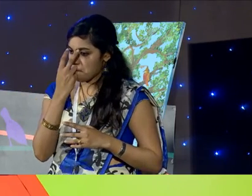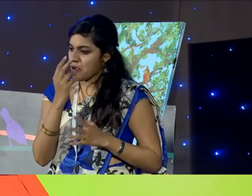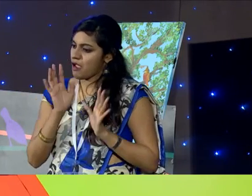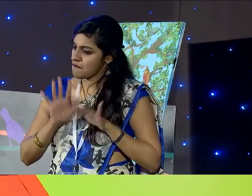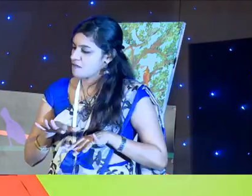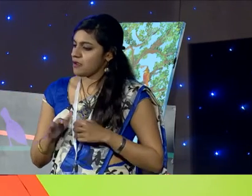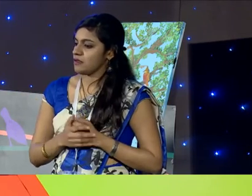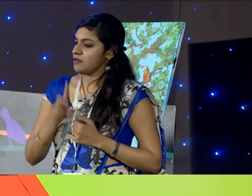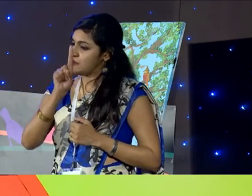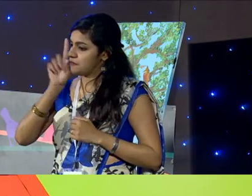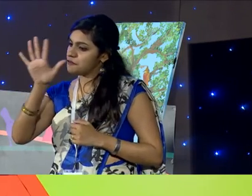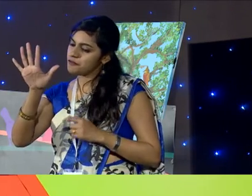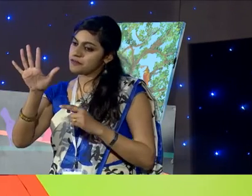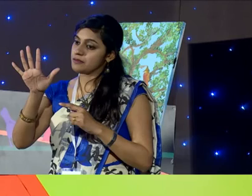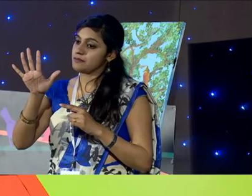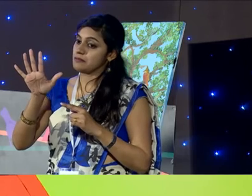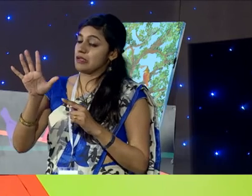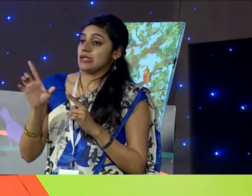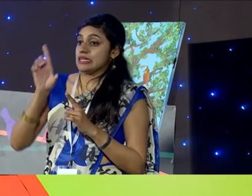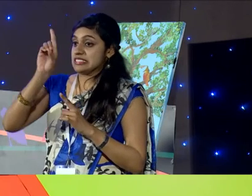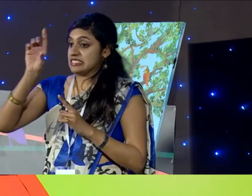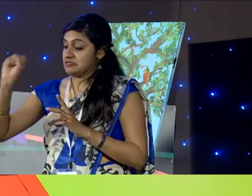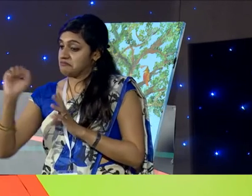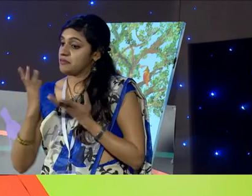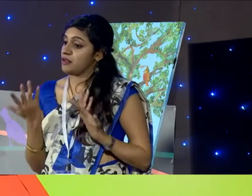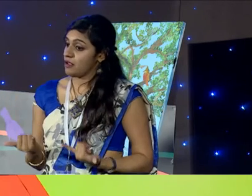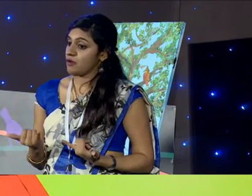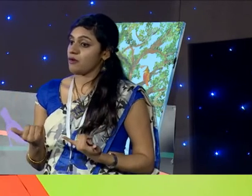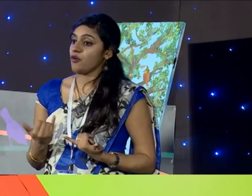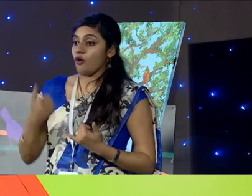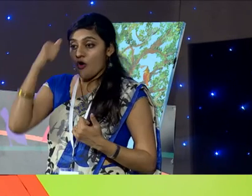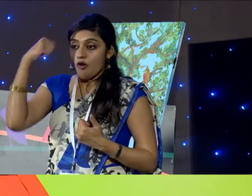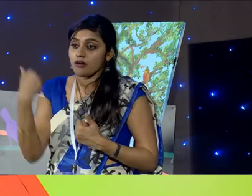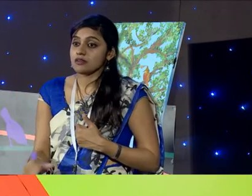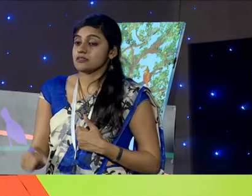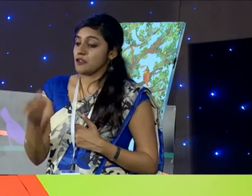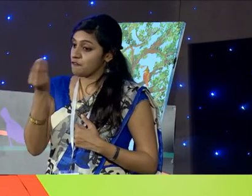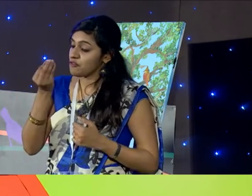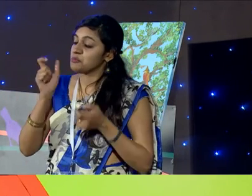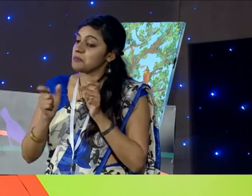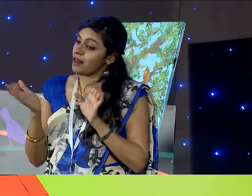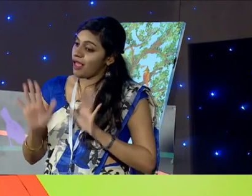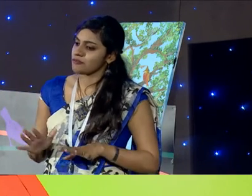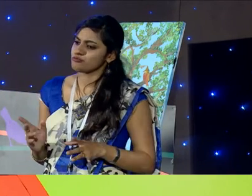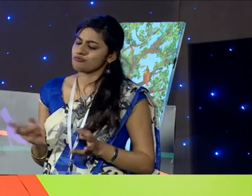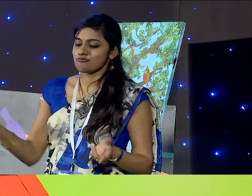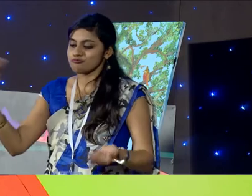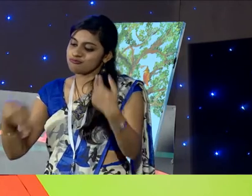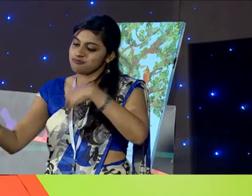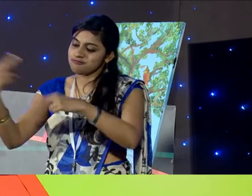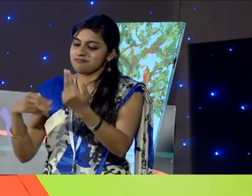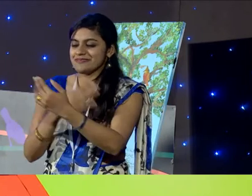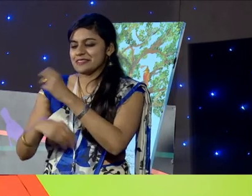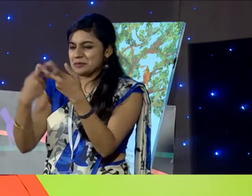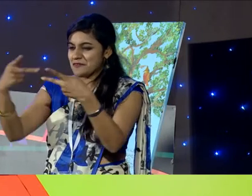We have 15 people with Down syndrome. We have 2 people who are autistic. So we have started operating across a very large spectrum of